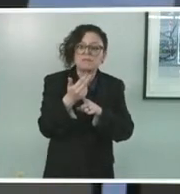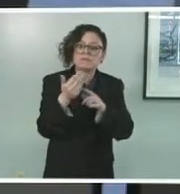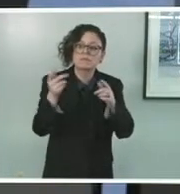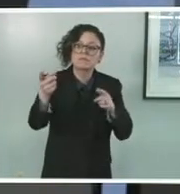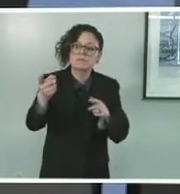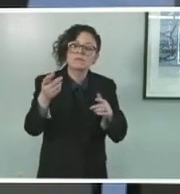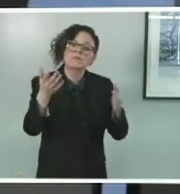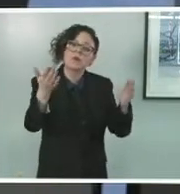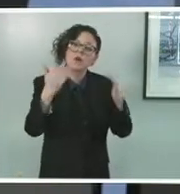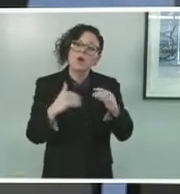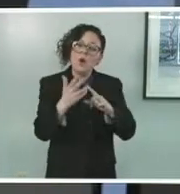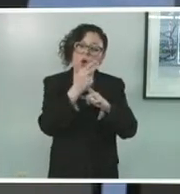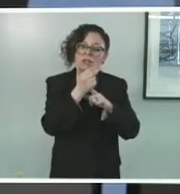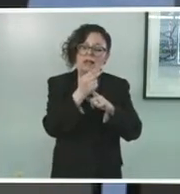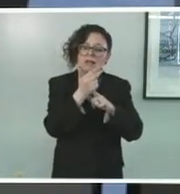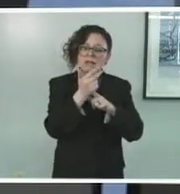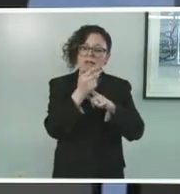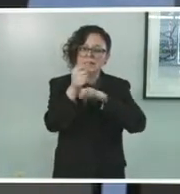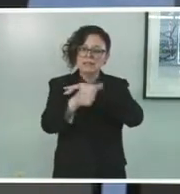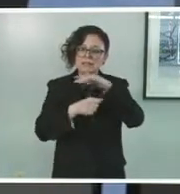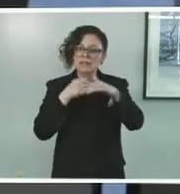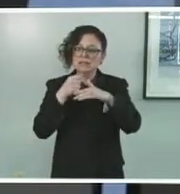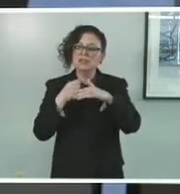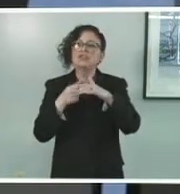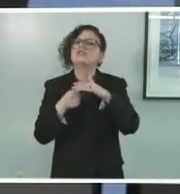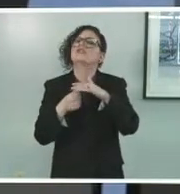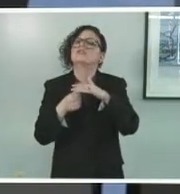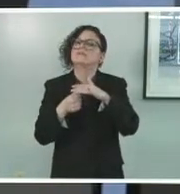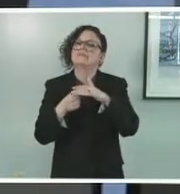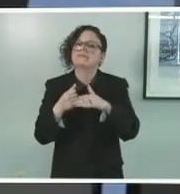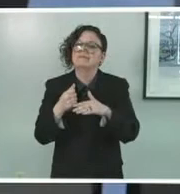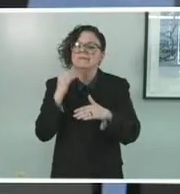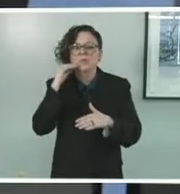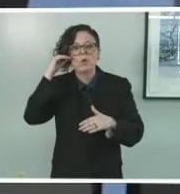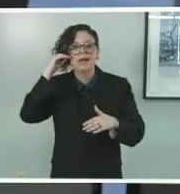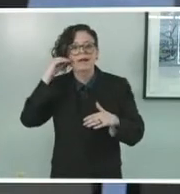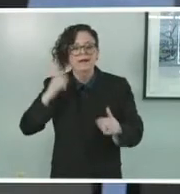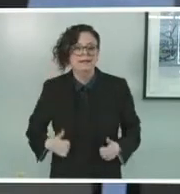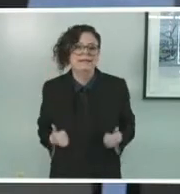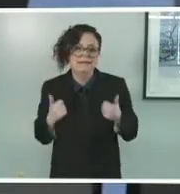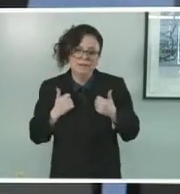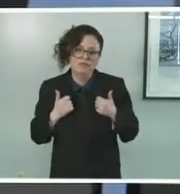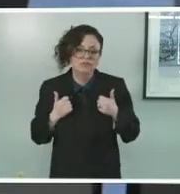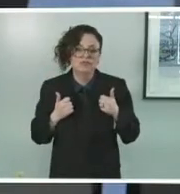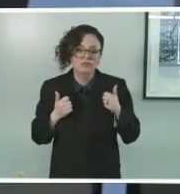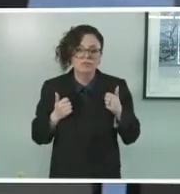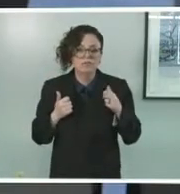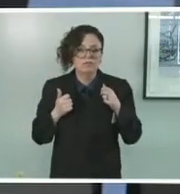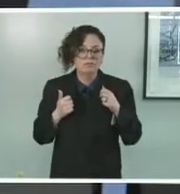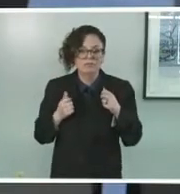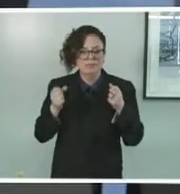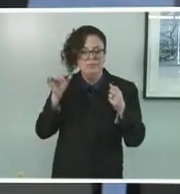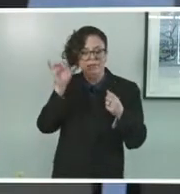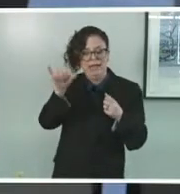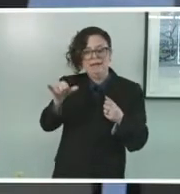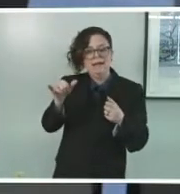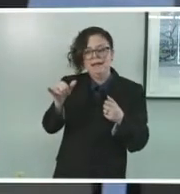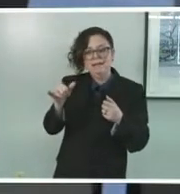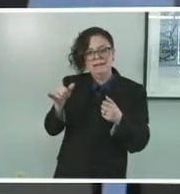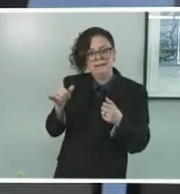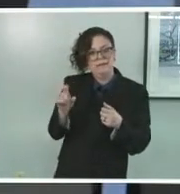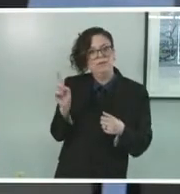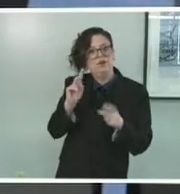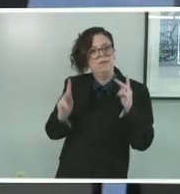part of the residential, if I'm not mistaken. It's just part of the many ways that people need to find